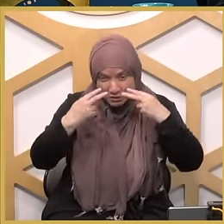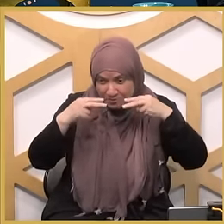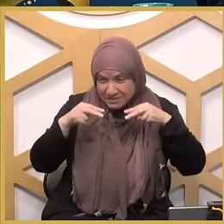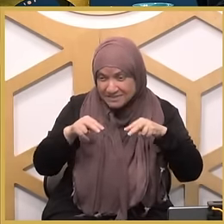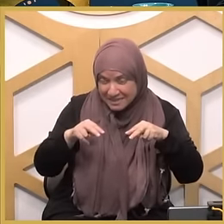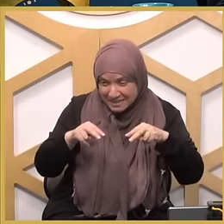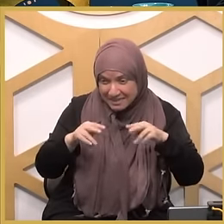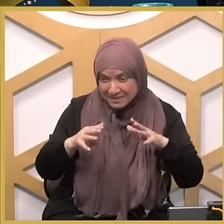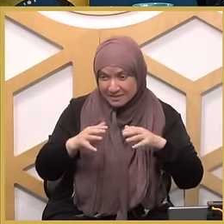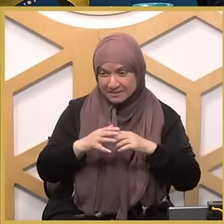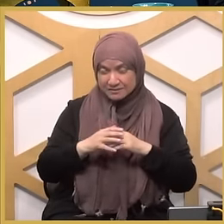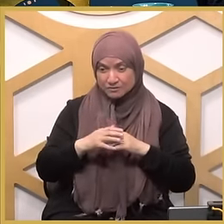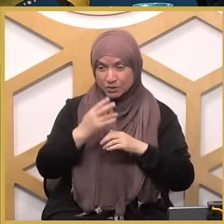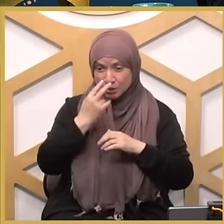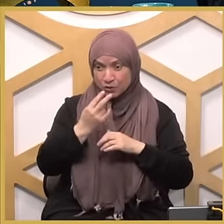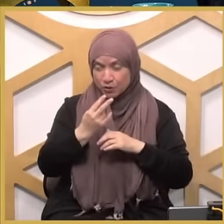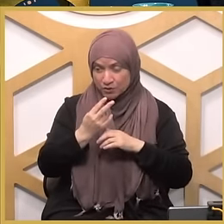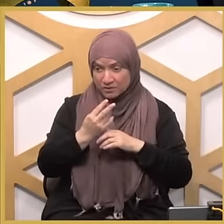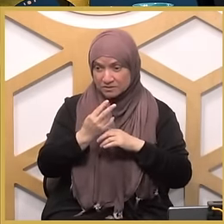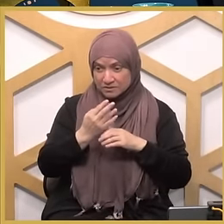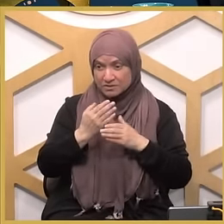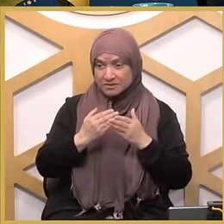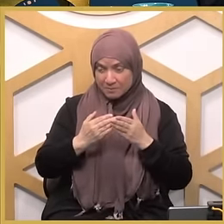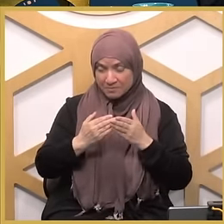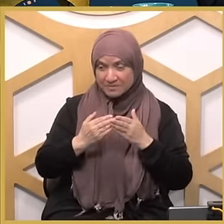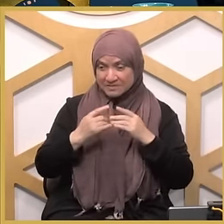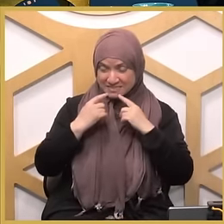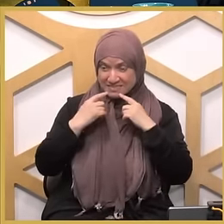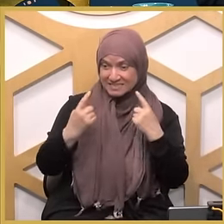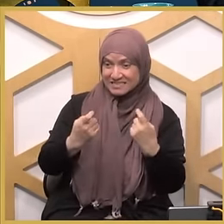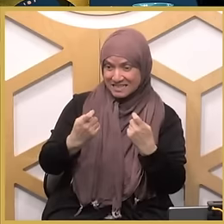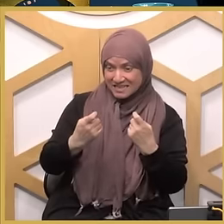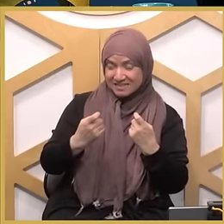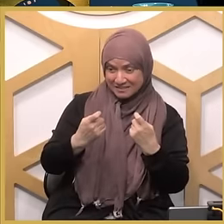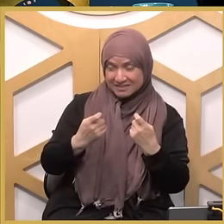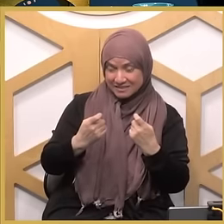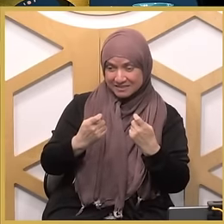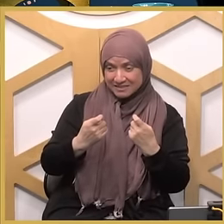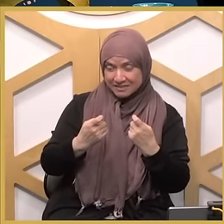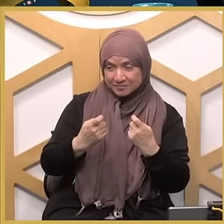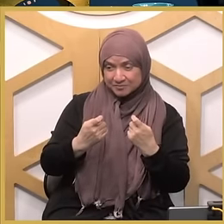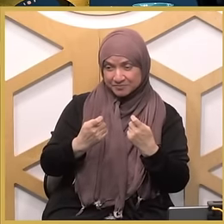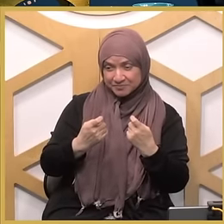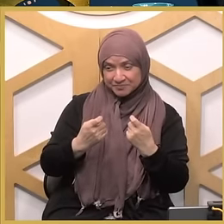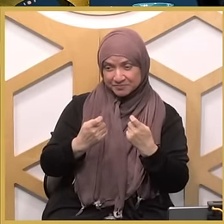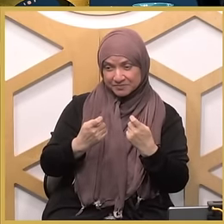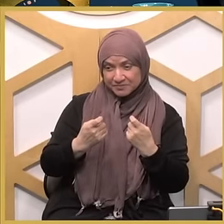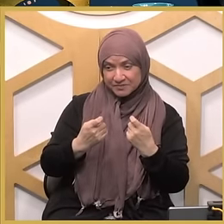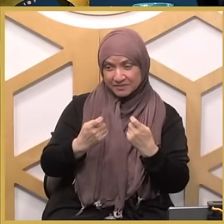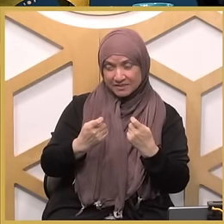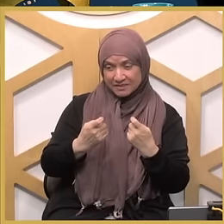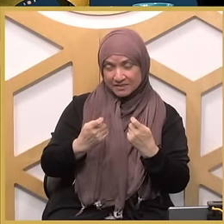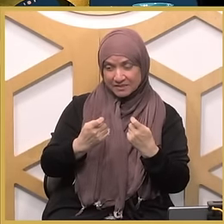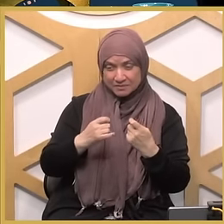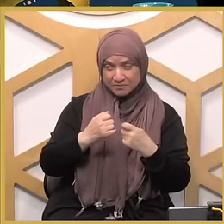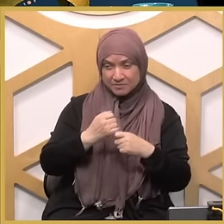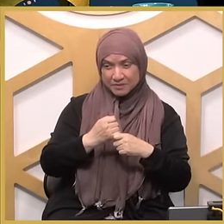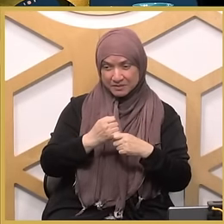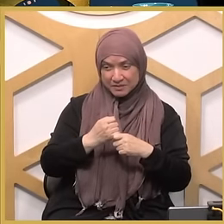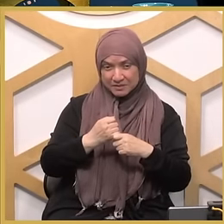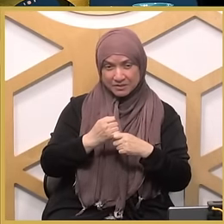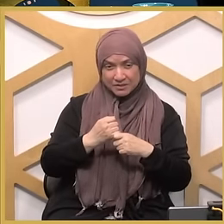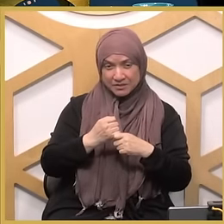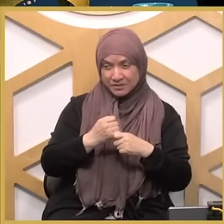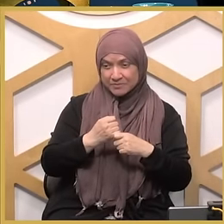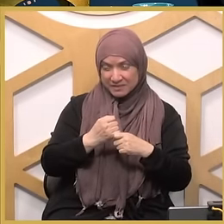are sins that prey upon natural inclinations, but you're fulfilling them in a way that's displeasing to Allah